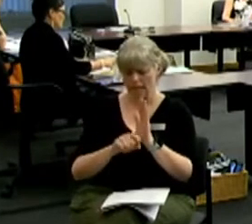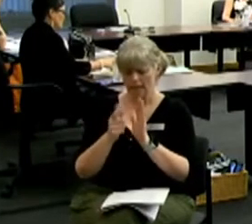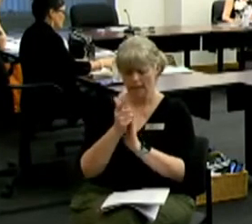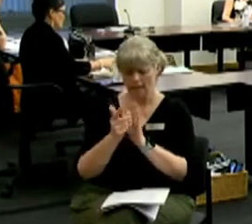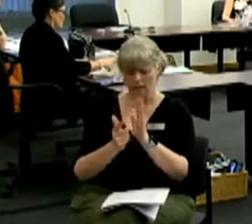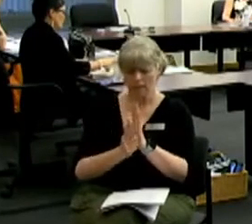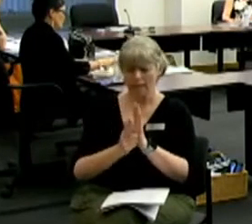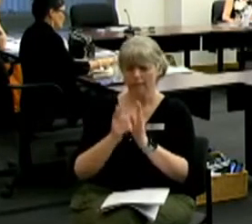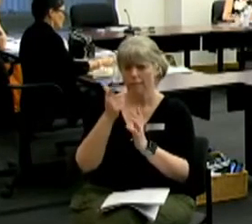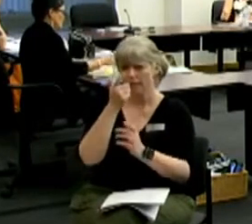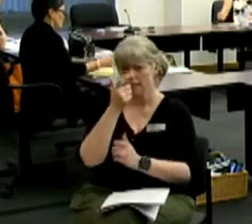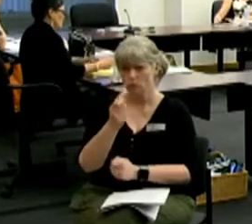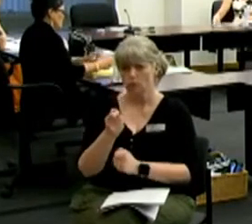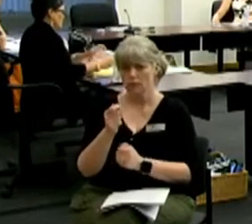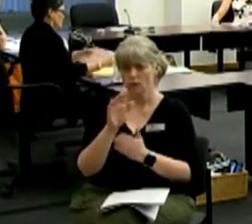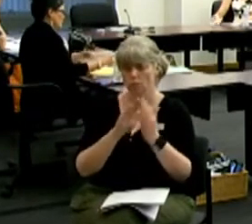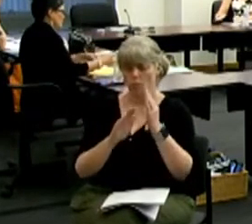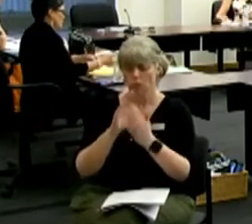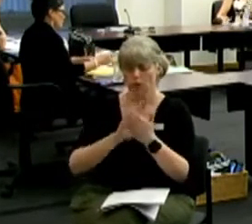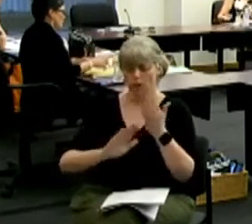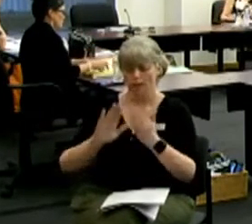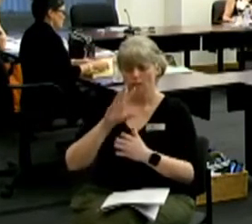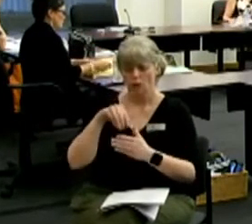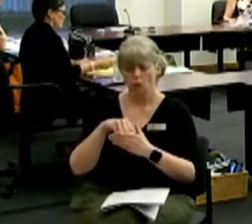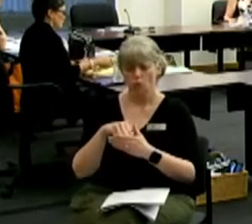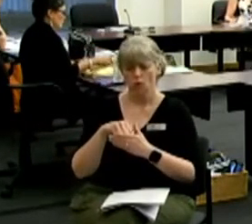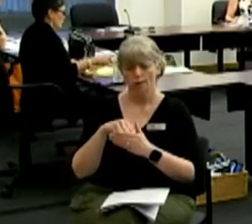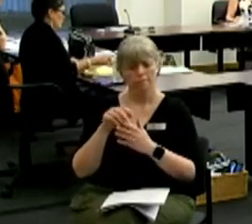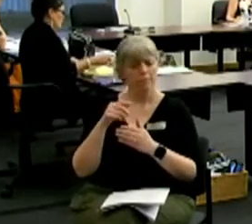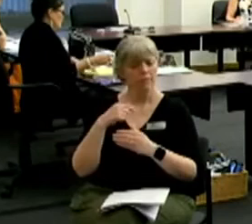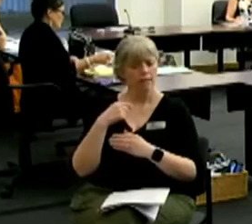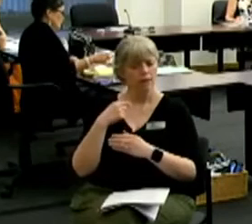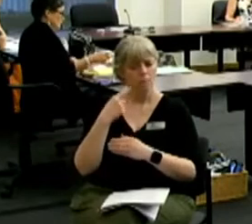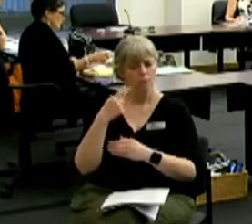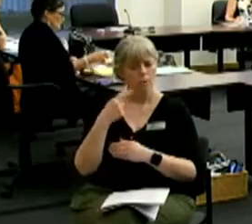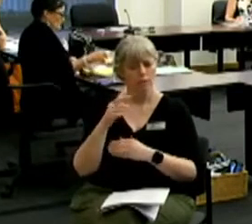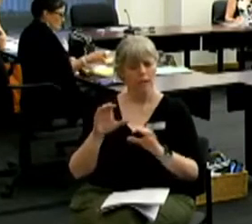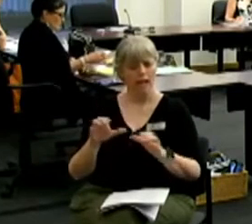to the community colleges, including Public Act